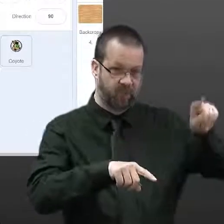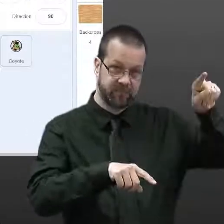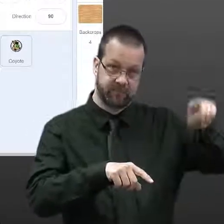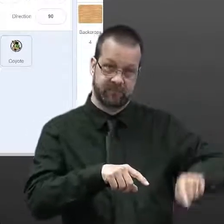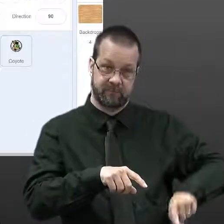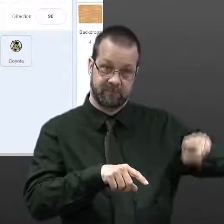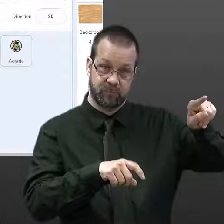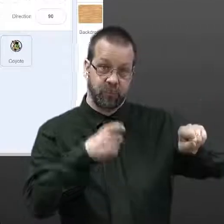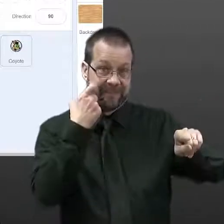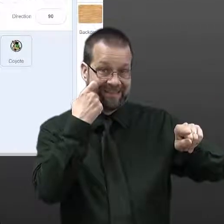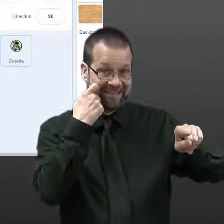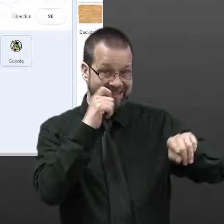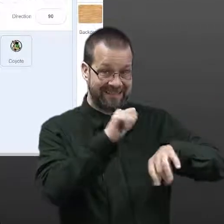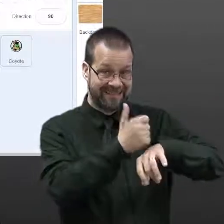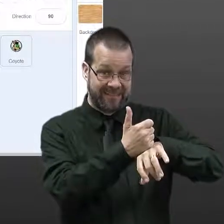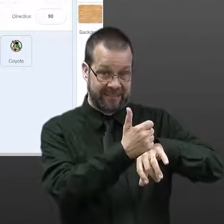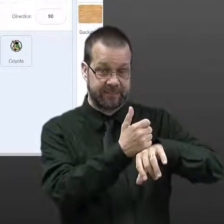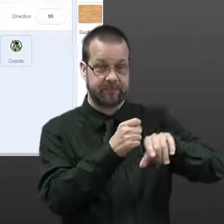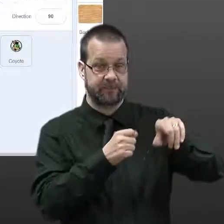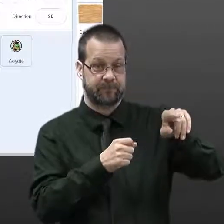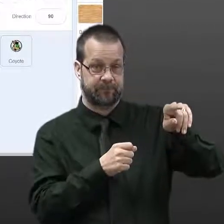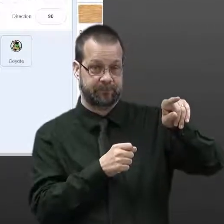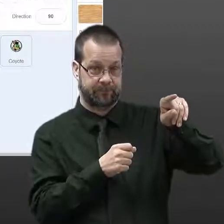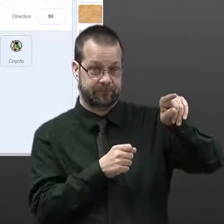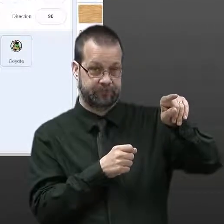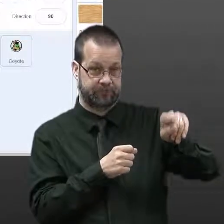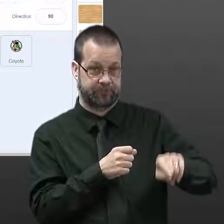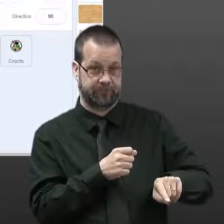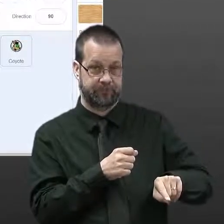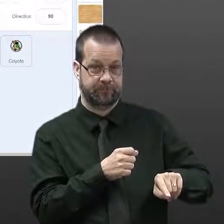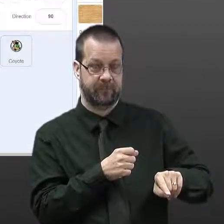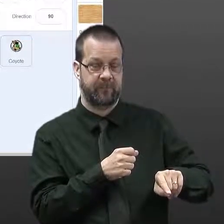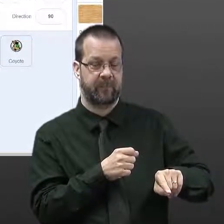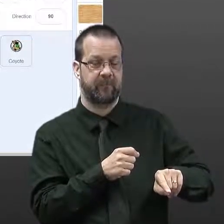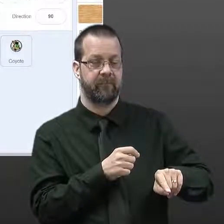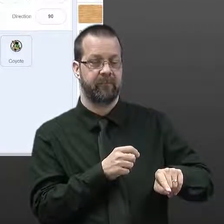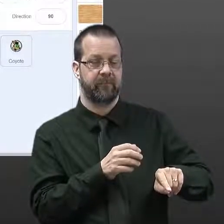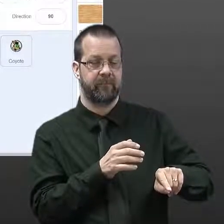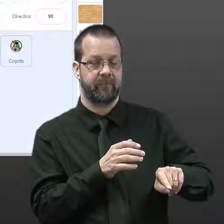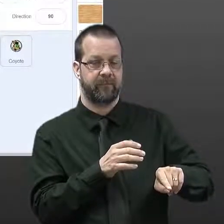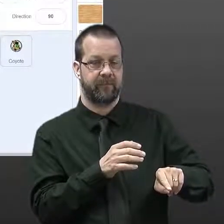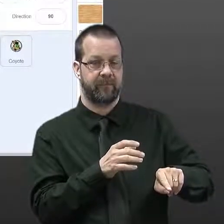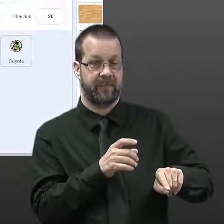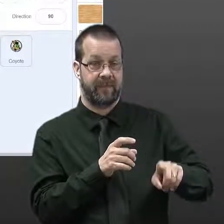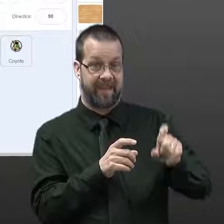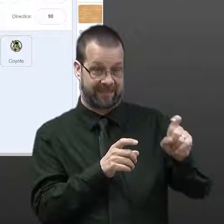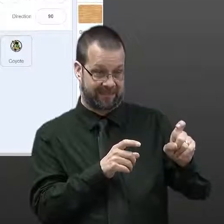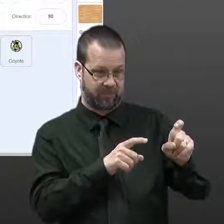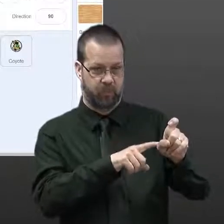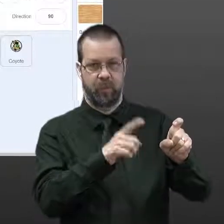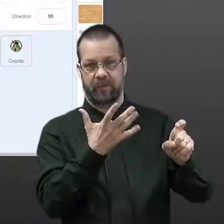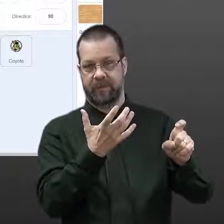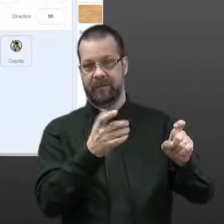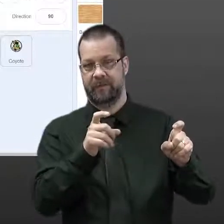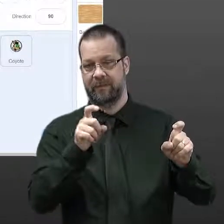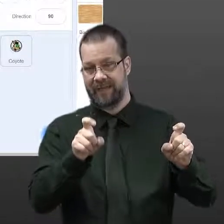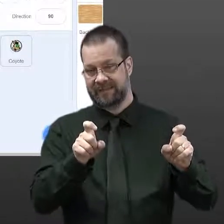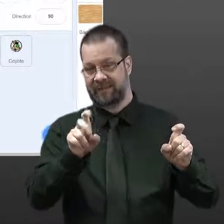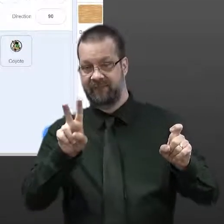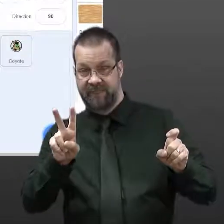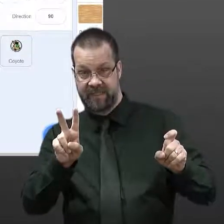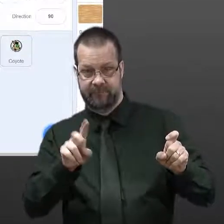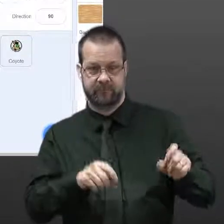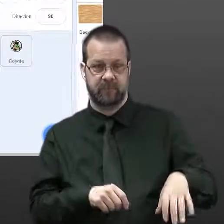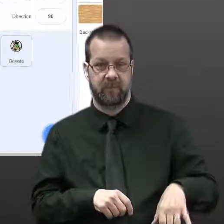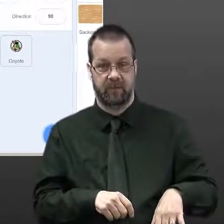our variables that we just set. So in the variables category, for x, we need